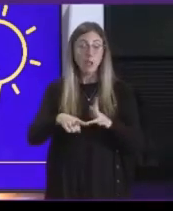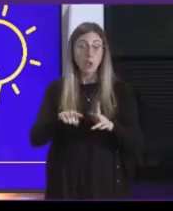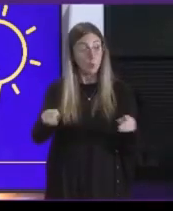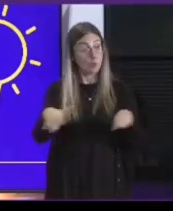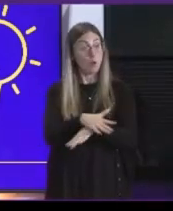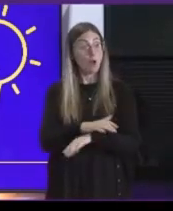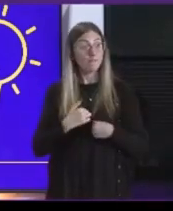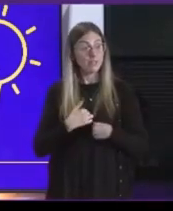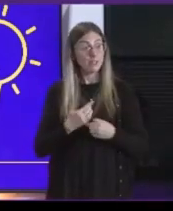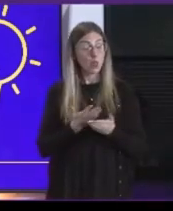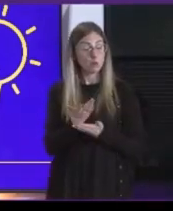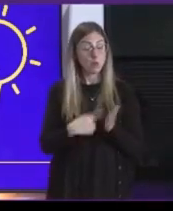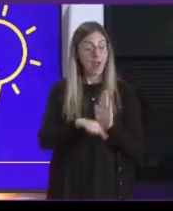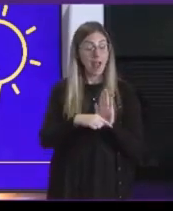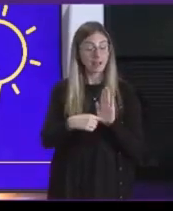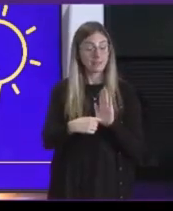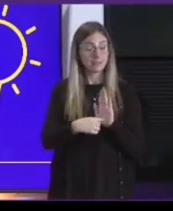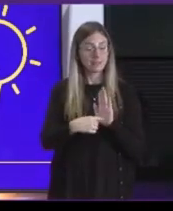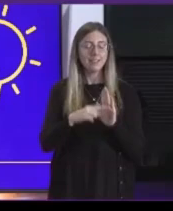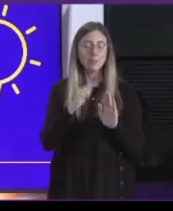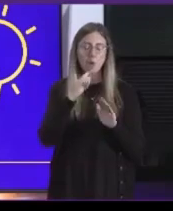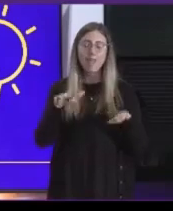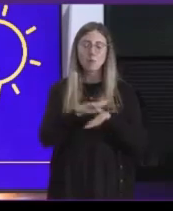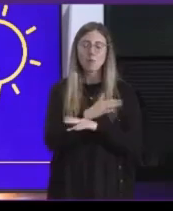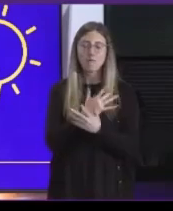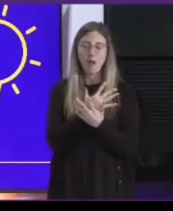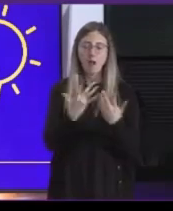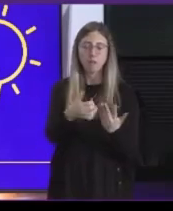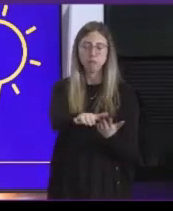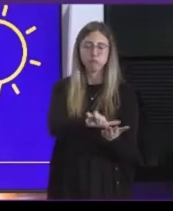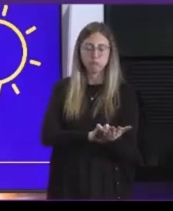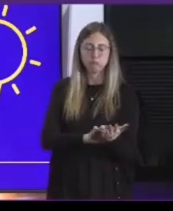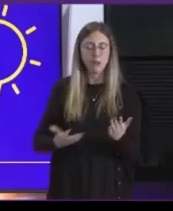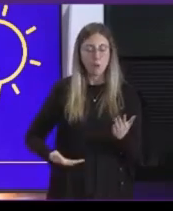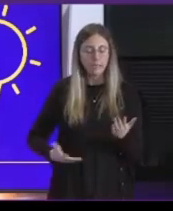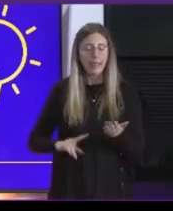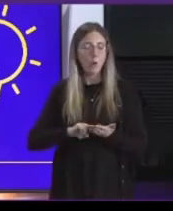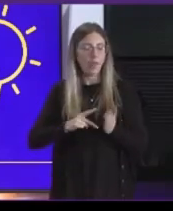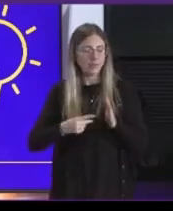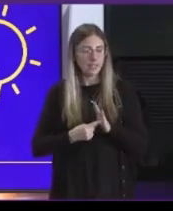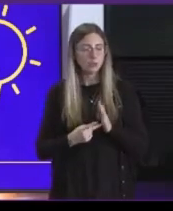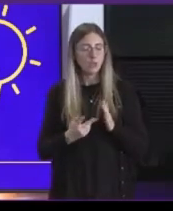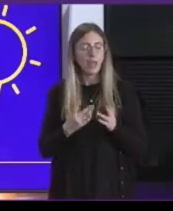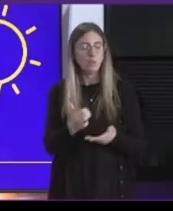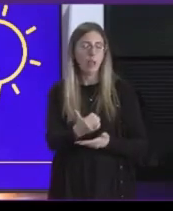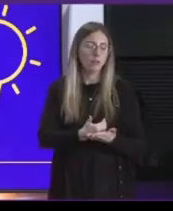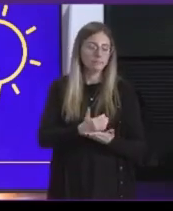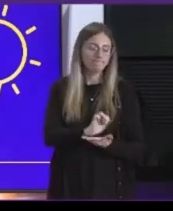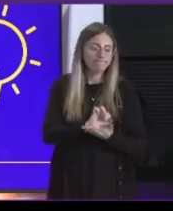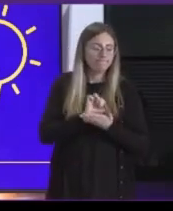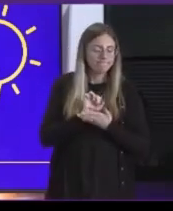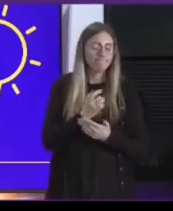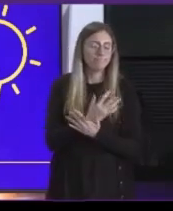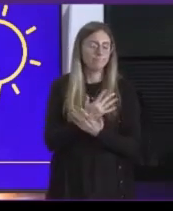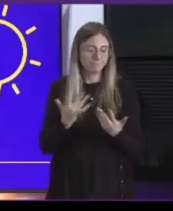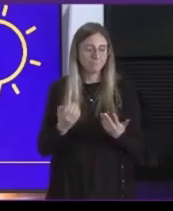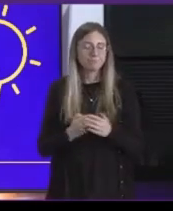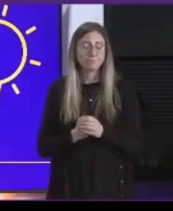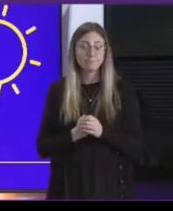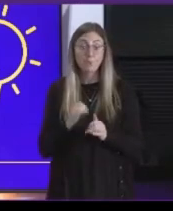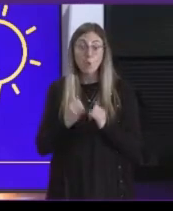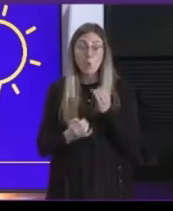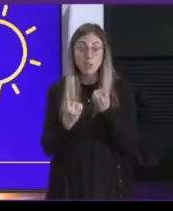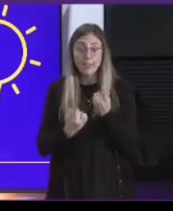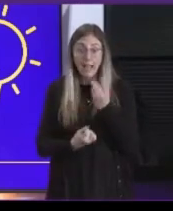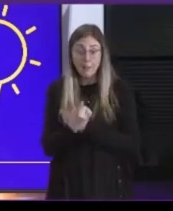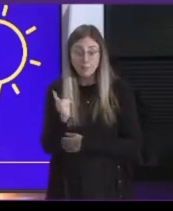covered. So it will indeed cover loads of companies and organizations across the world. And the worst thing that could